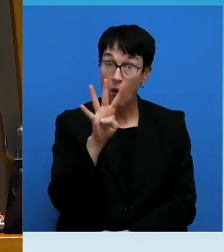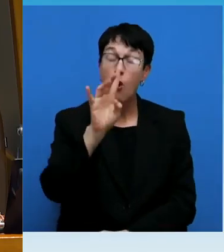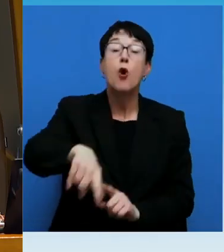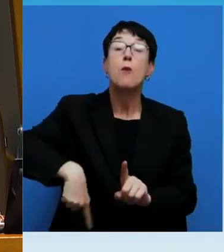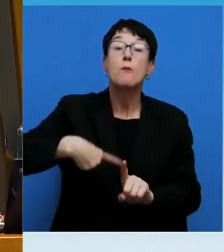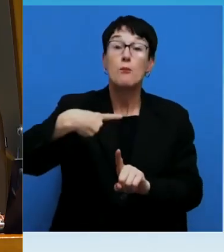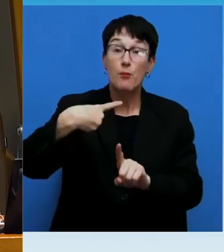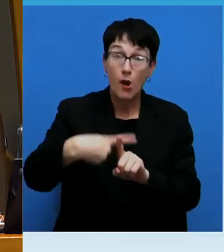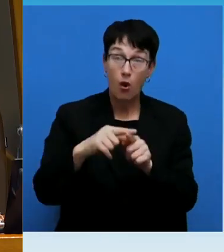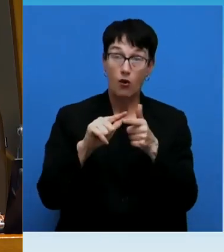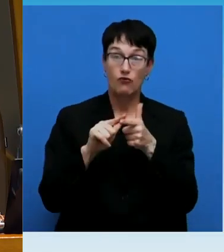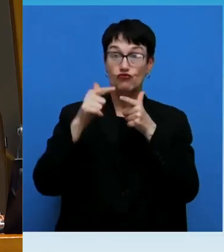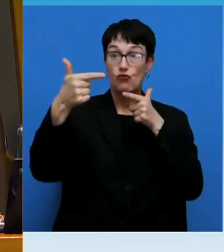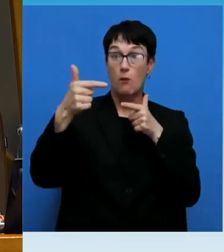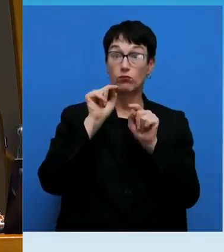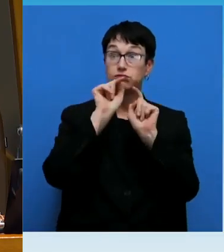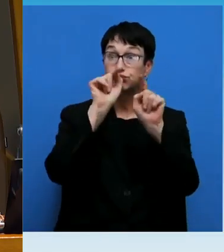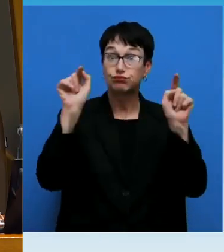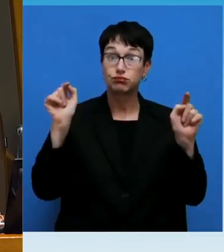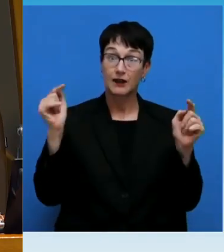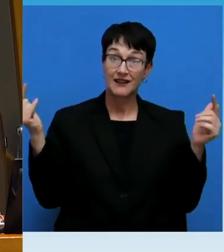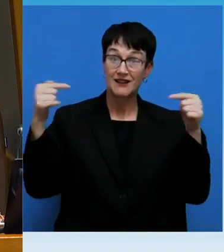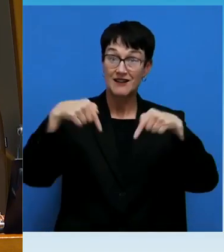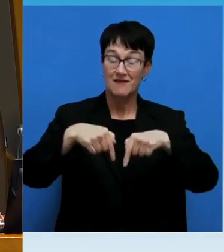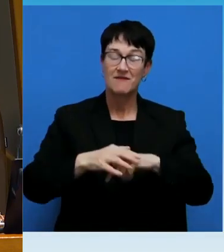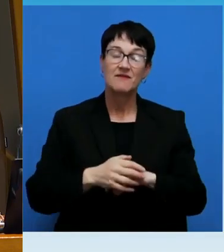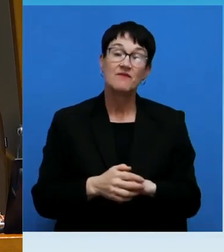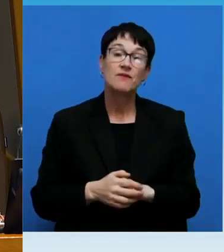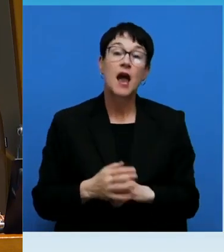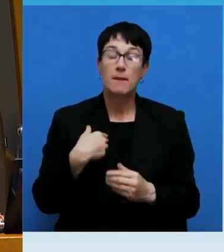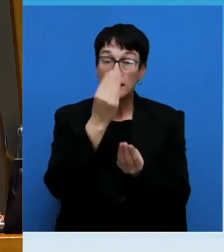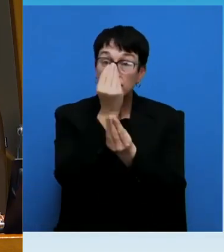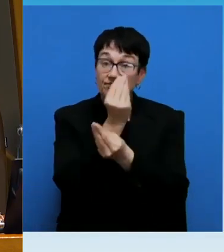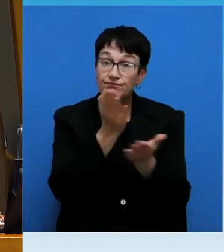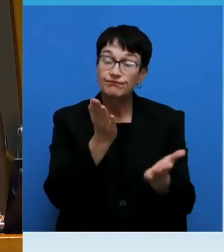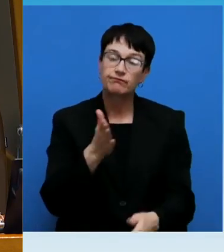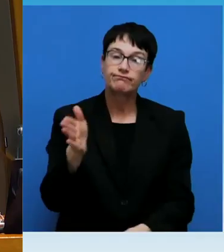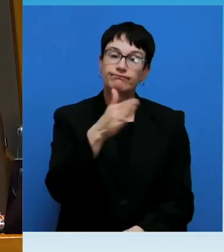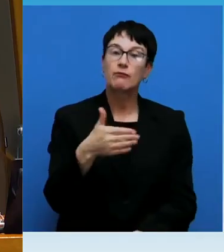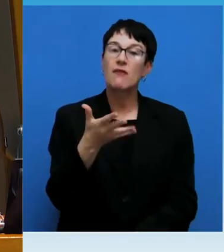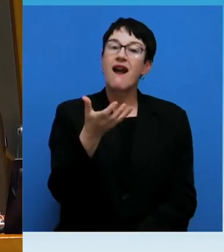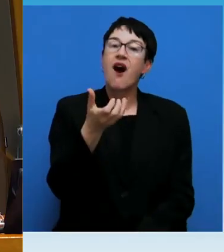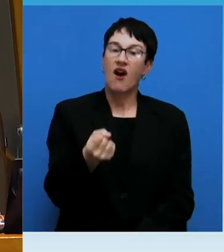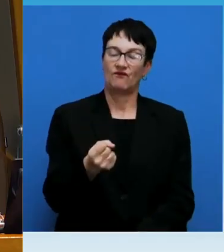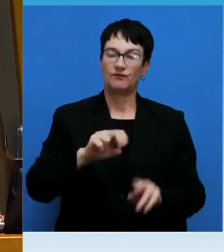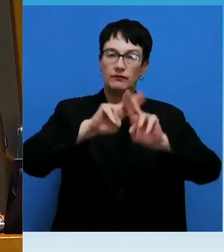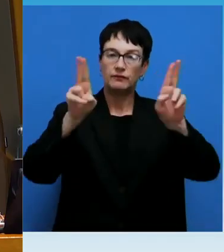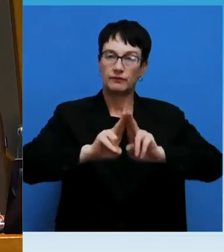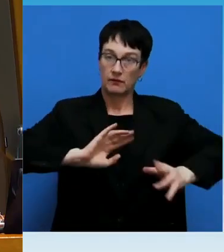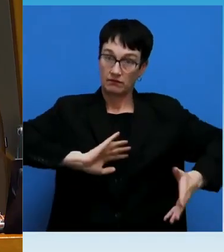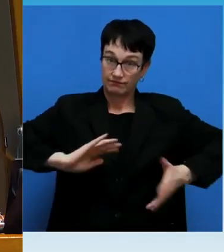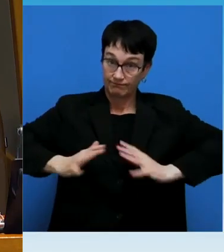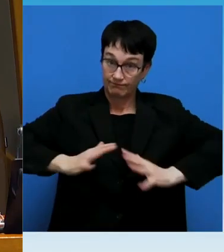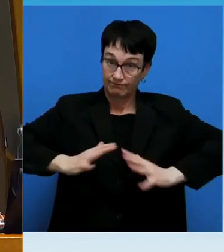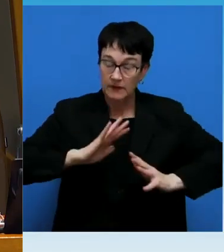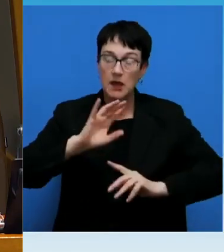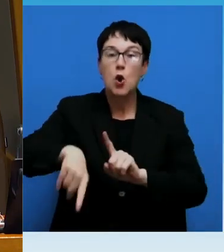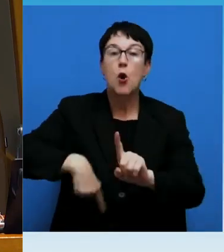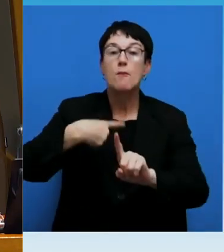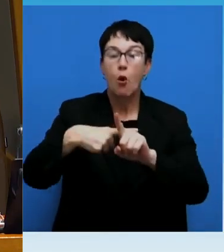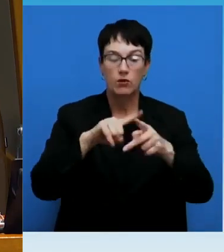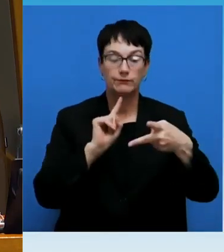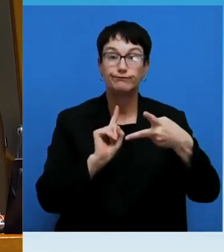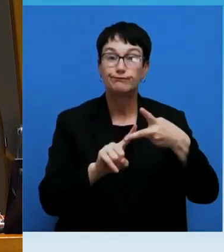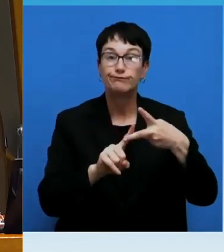interpretation and captioning are available for this session. We ask that all speakers use their microphones so that